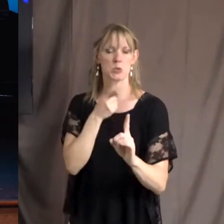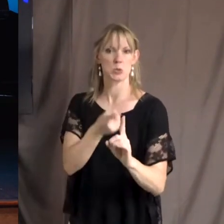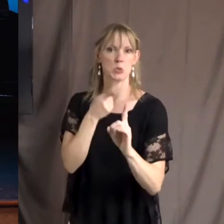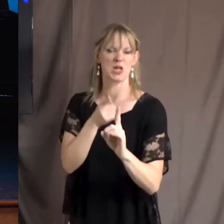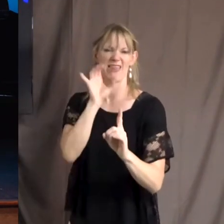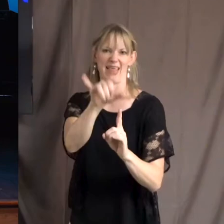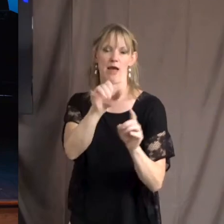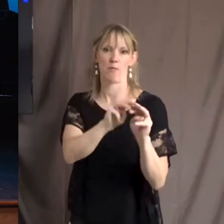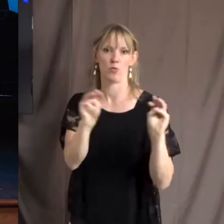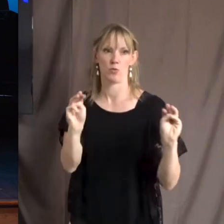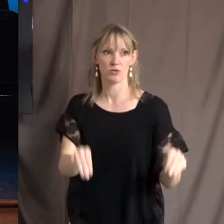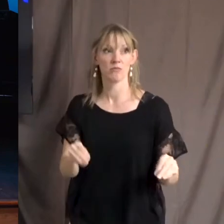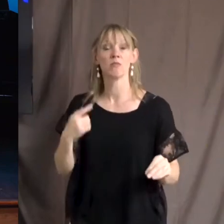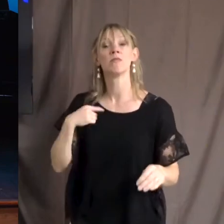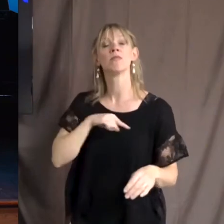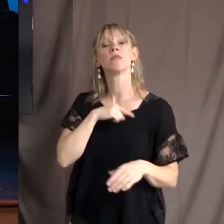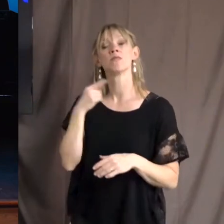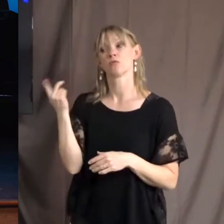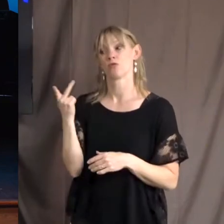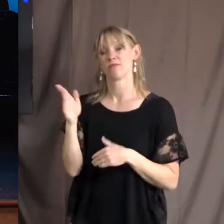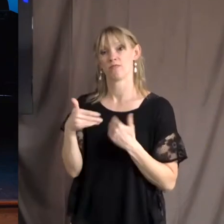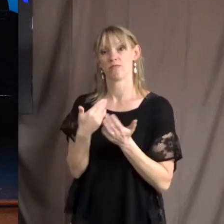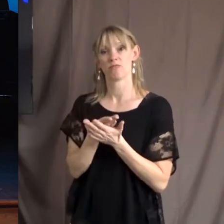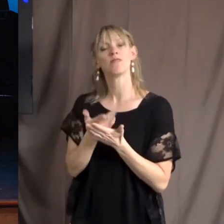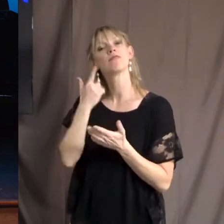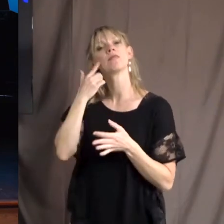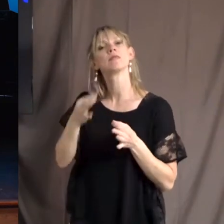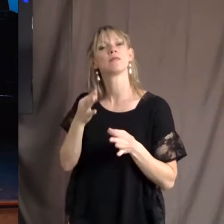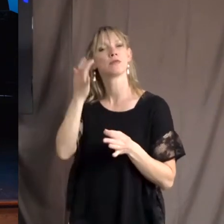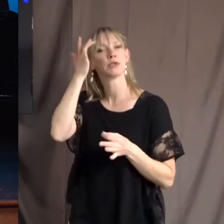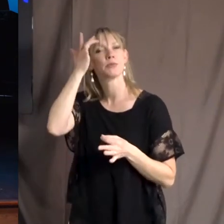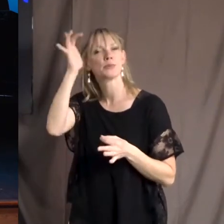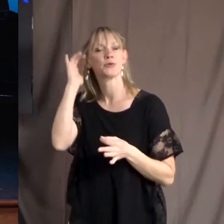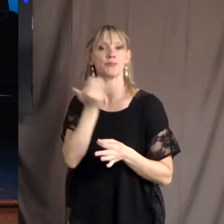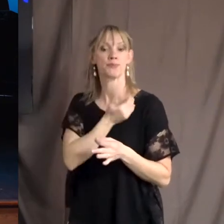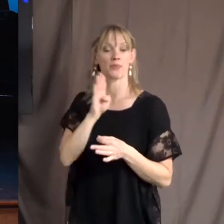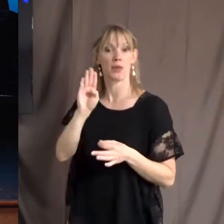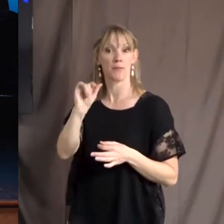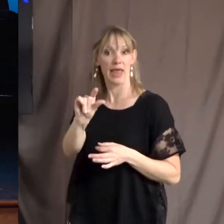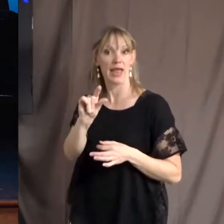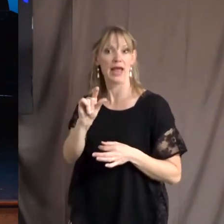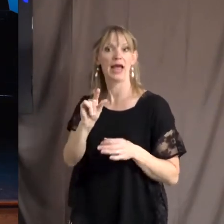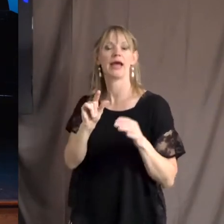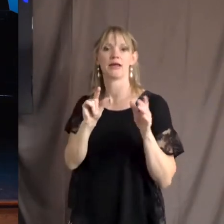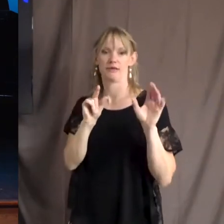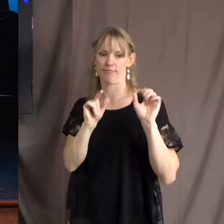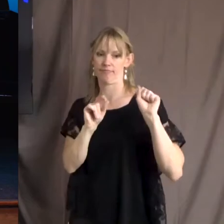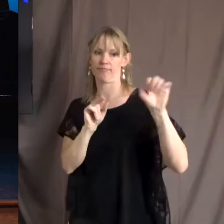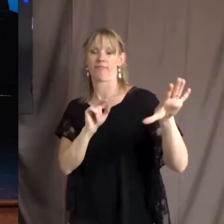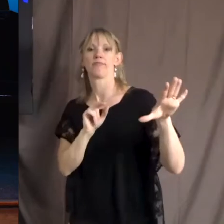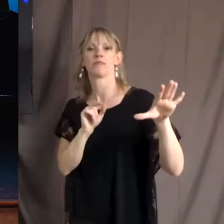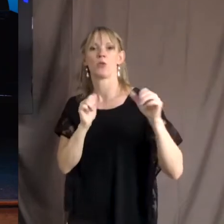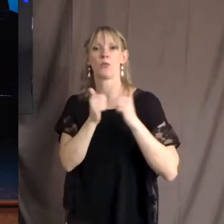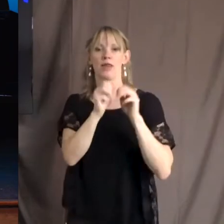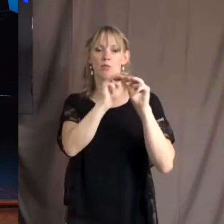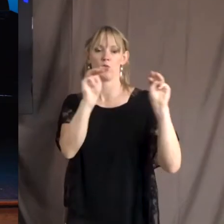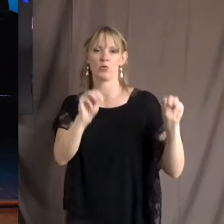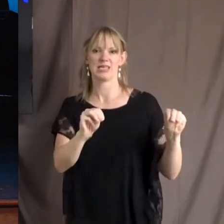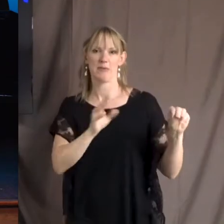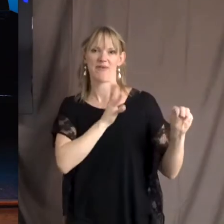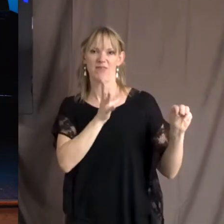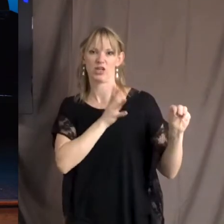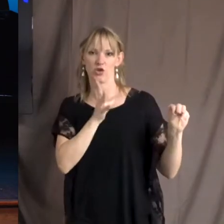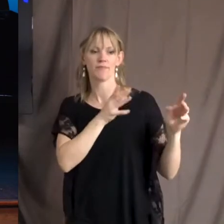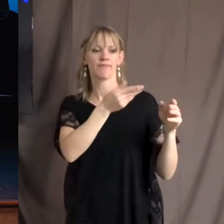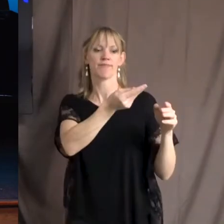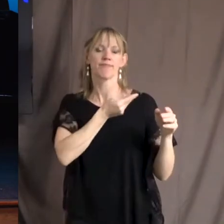crazy. And so when we got to the museum, we decided to be smart, and we checked our bags with the museum officials, and they took them and gave us a claim number,